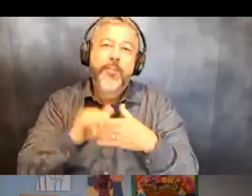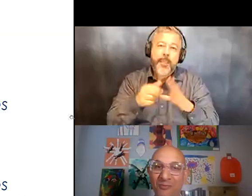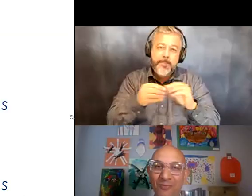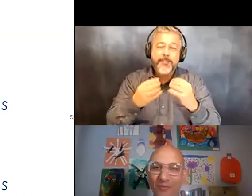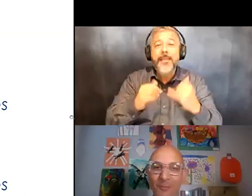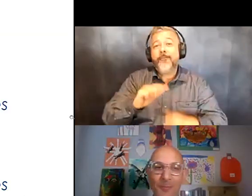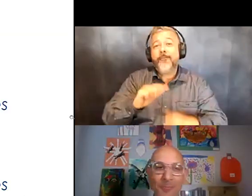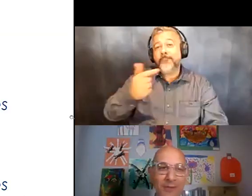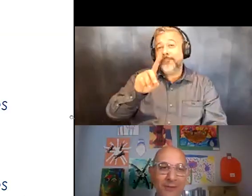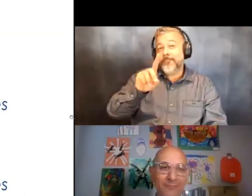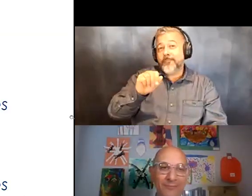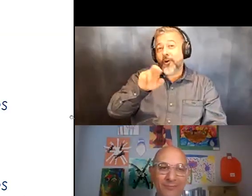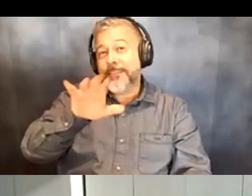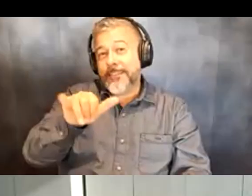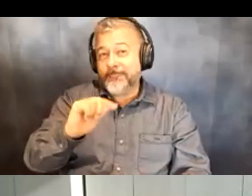back to you.